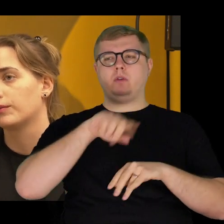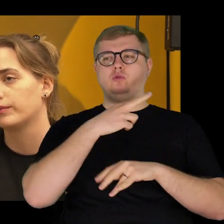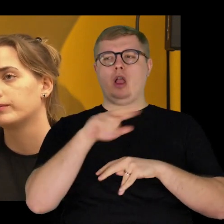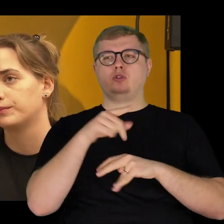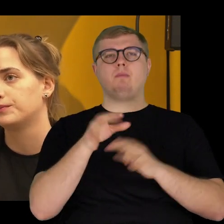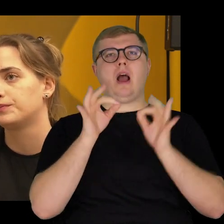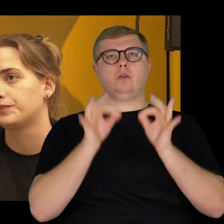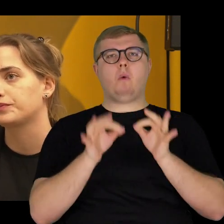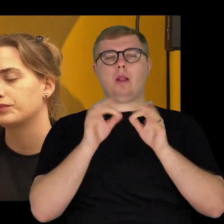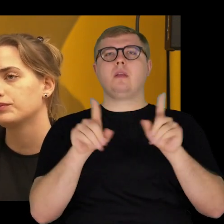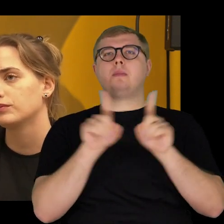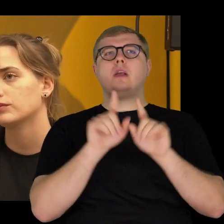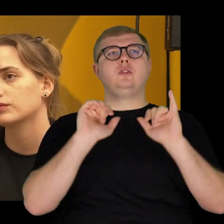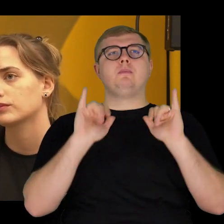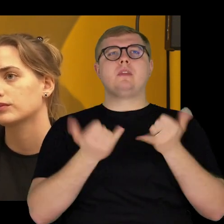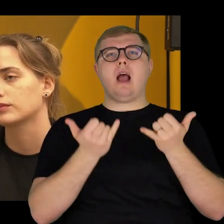continue to